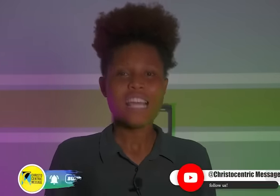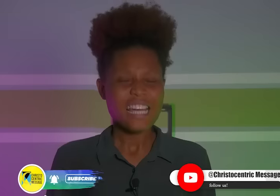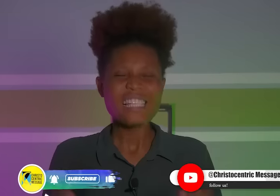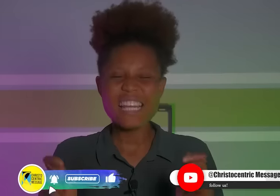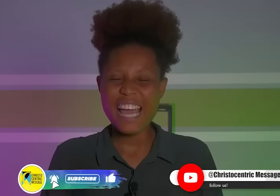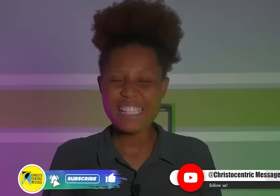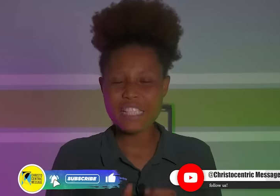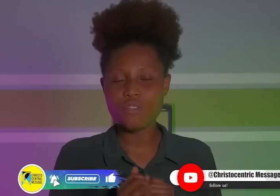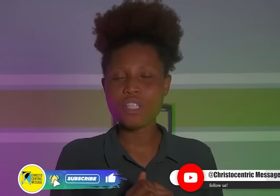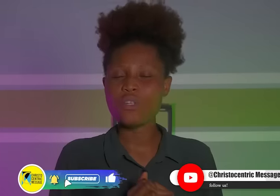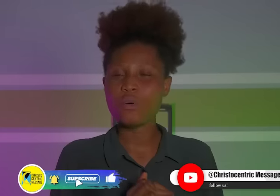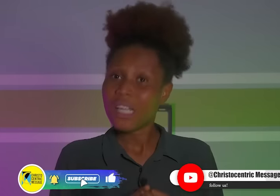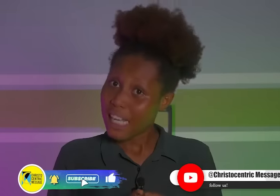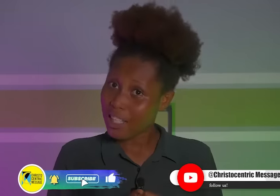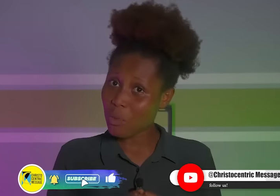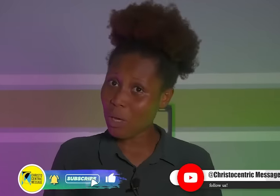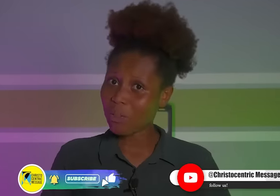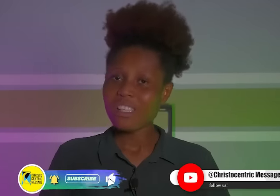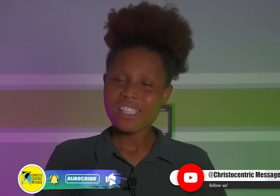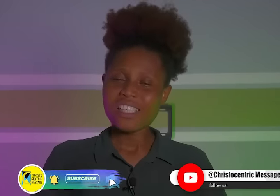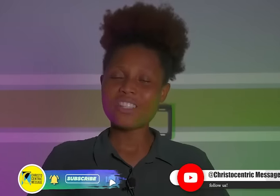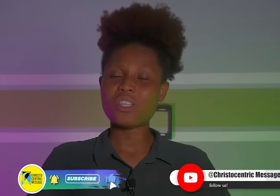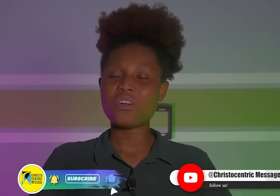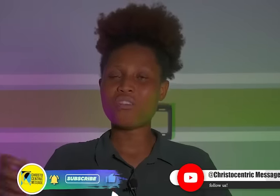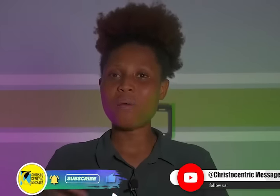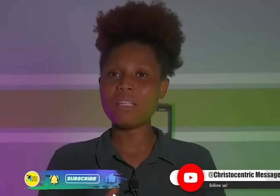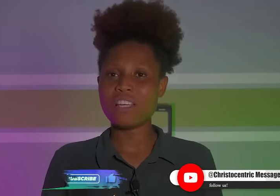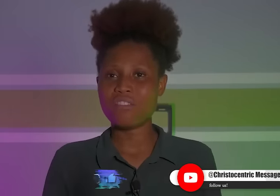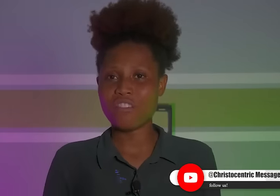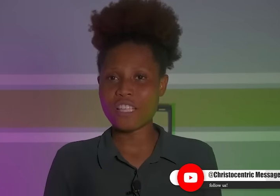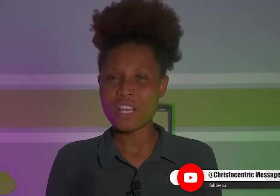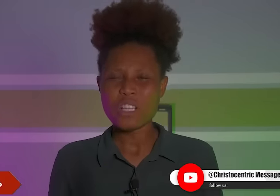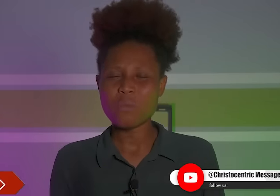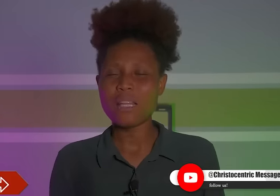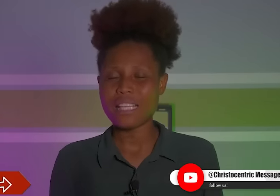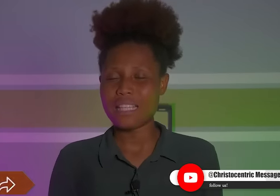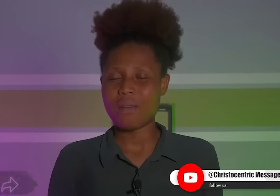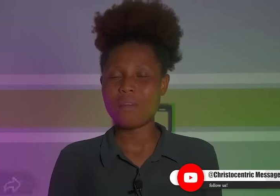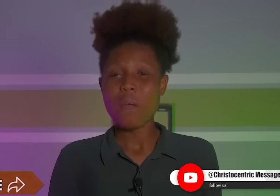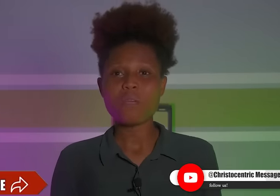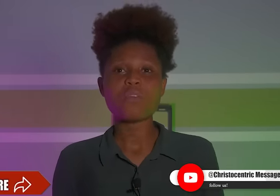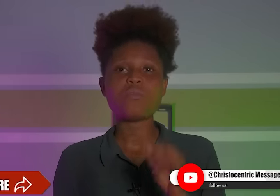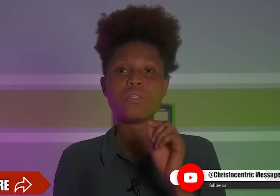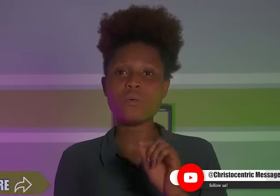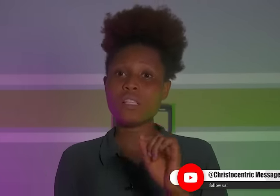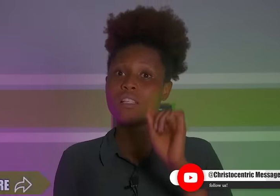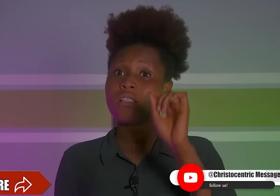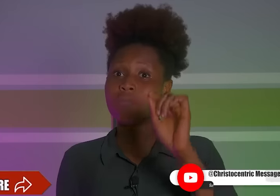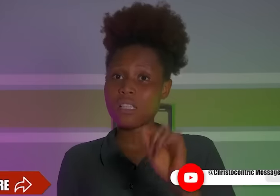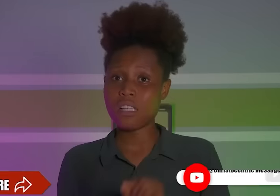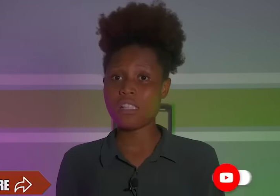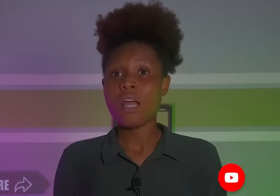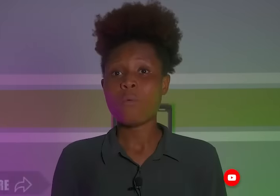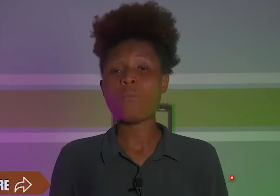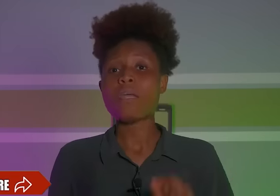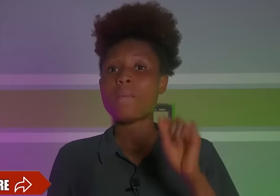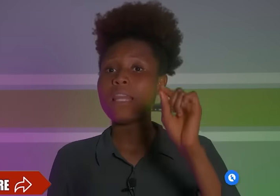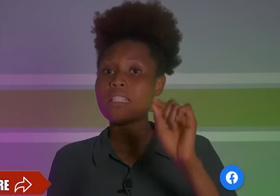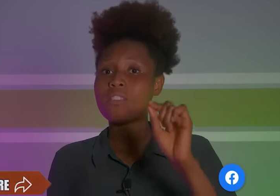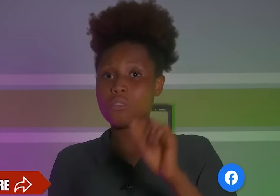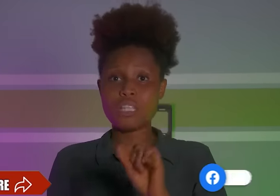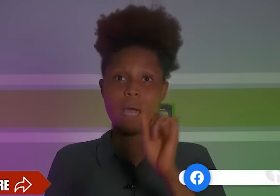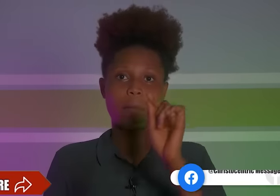us and then like this video as well. Share to your family and friends to bless them, because we know that this message will